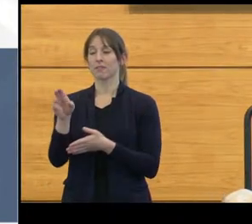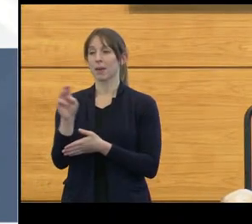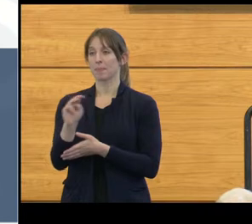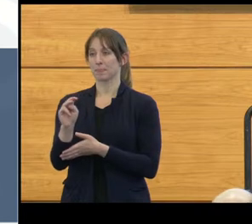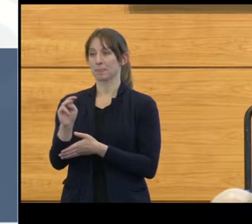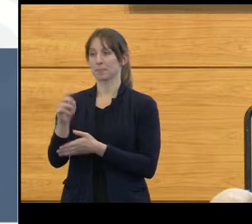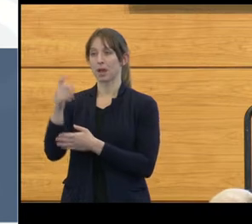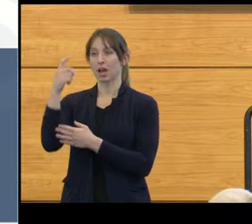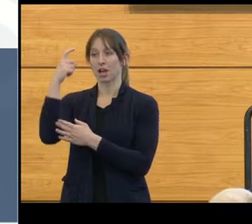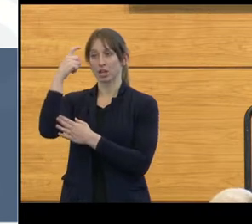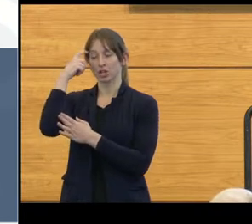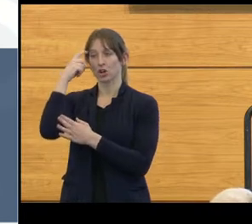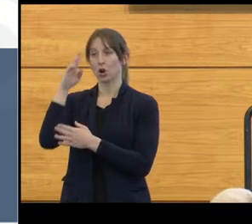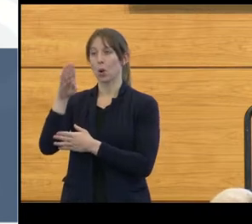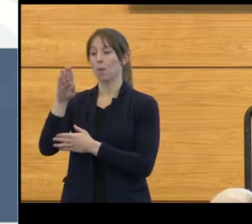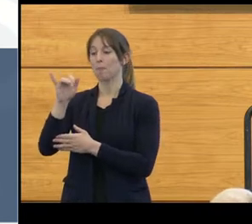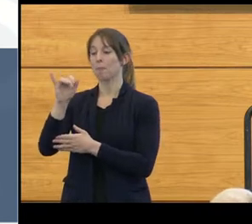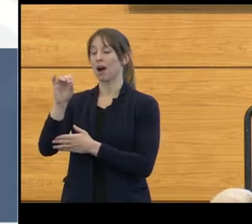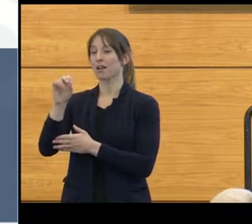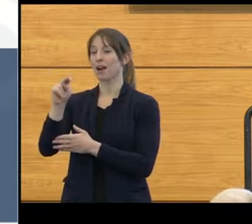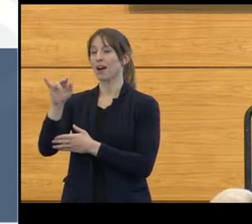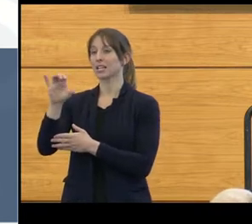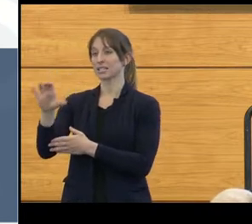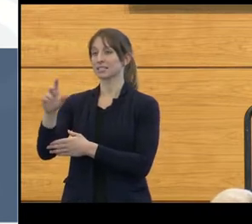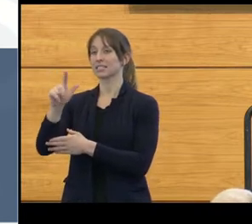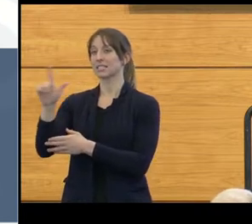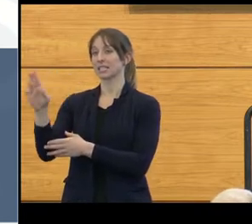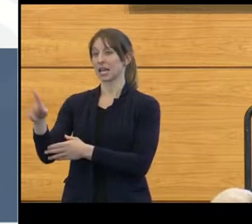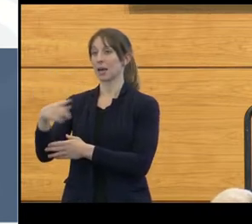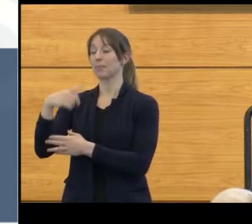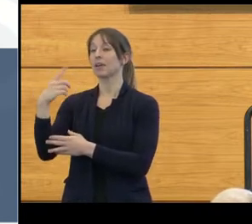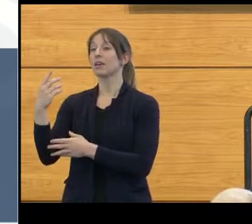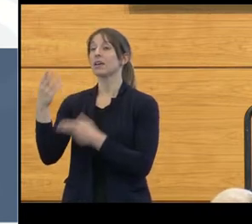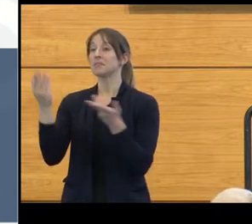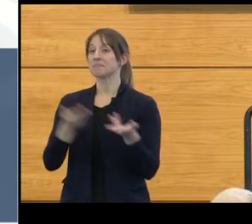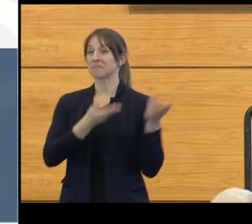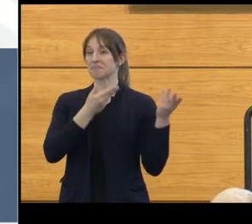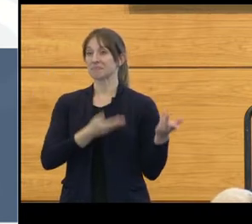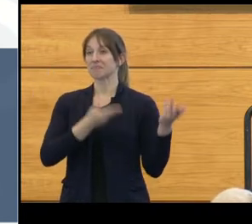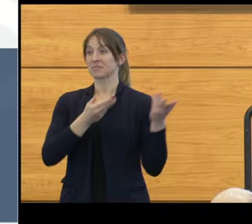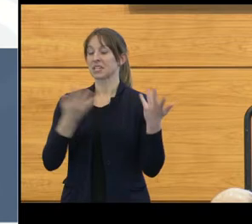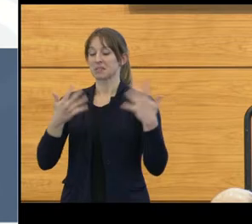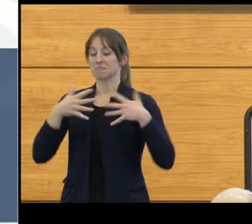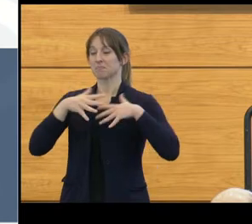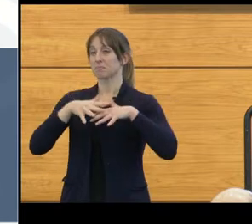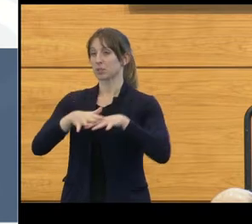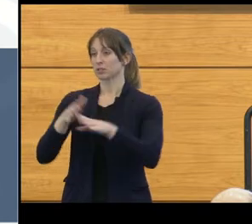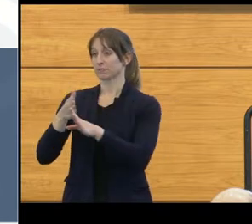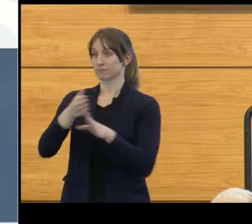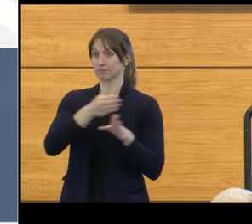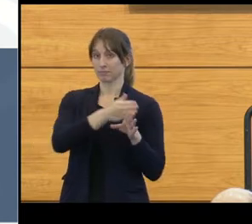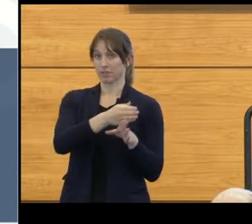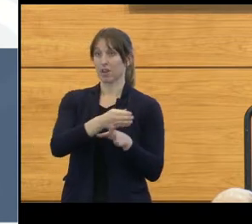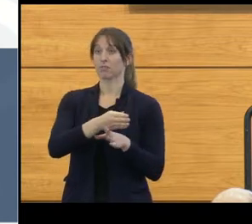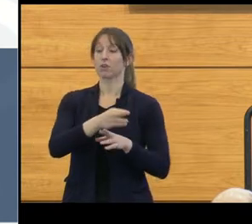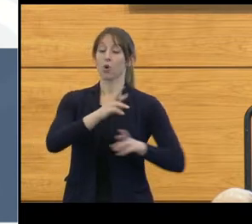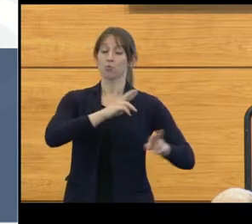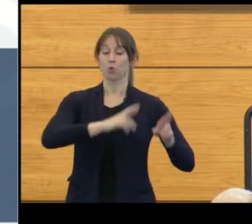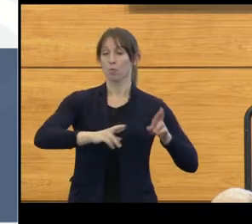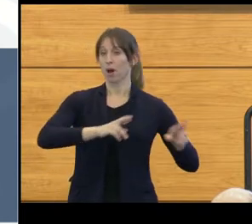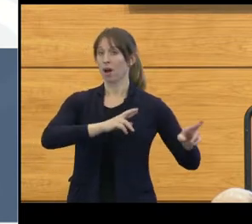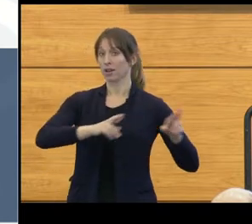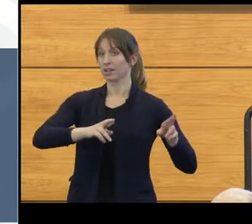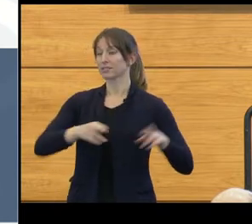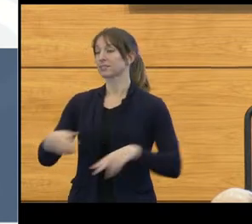Michigan's Neurobionics Lab, Elliot J. Rouse merges the fields of robotics, biomechanics,